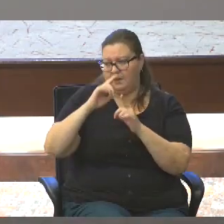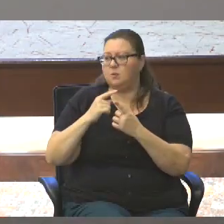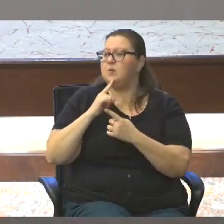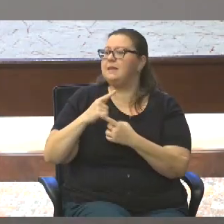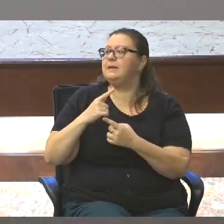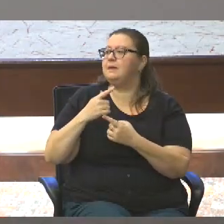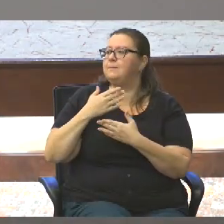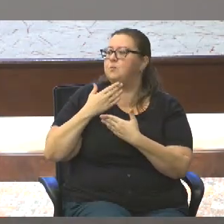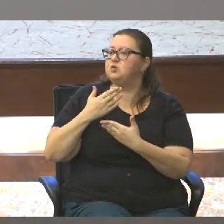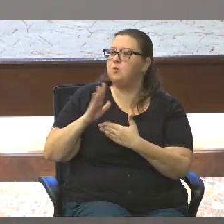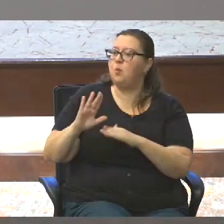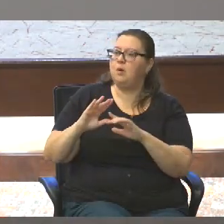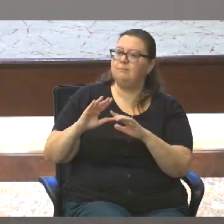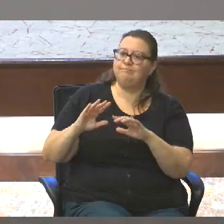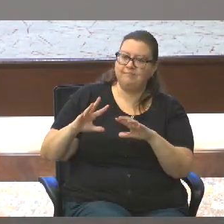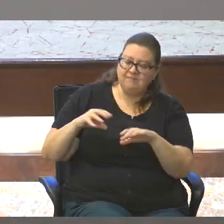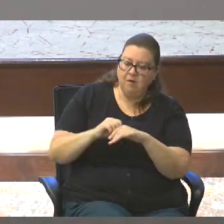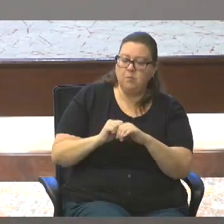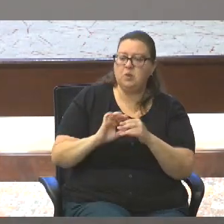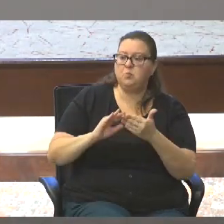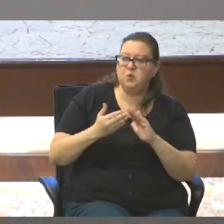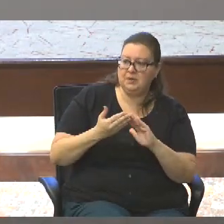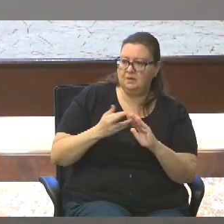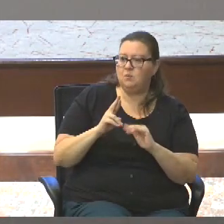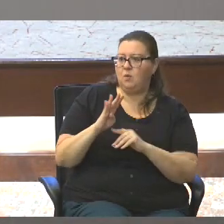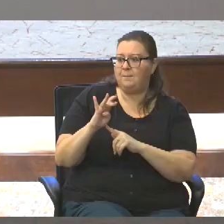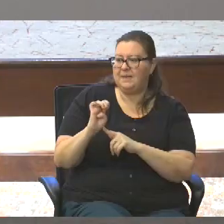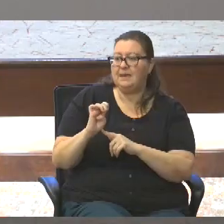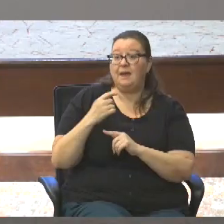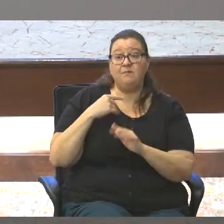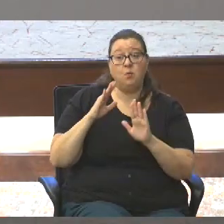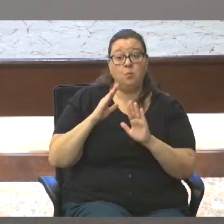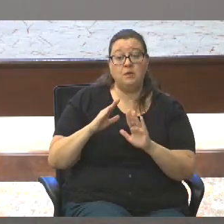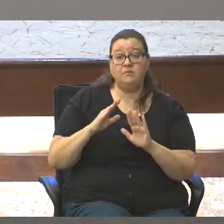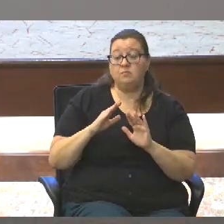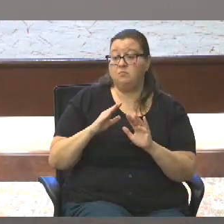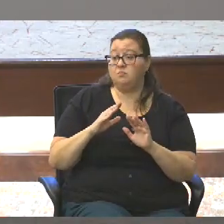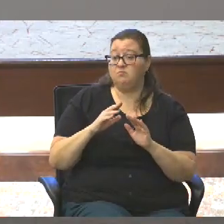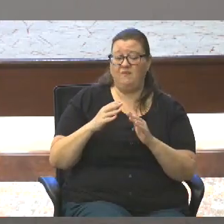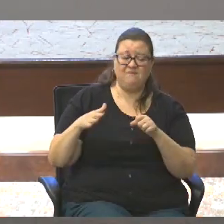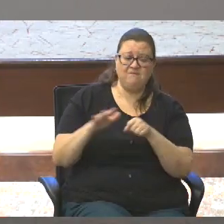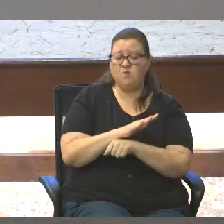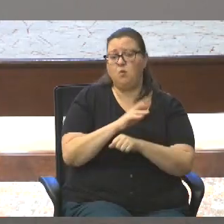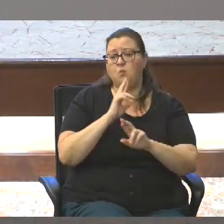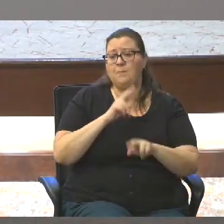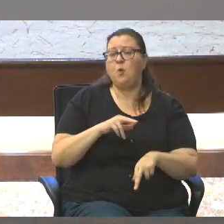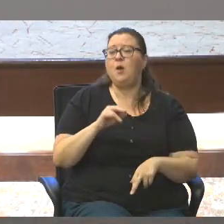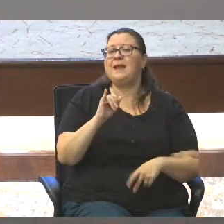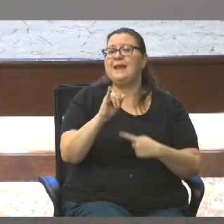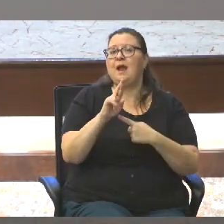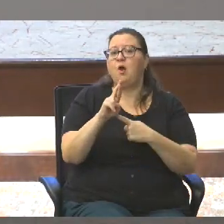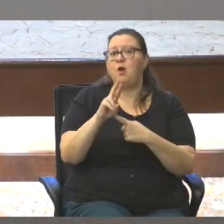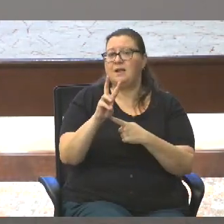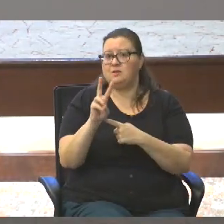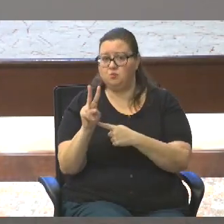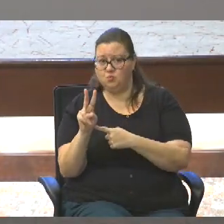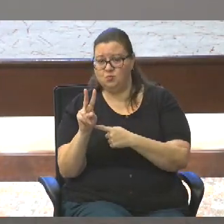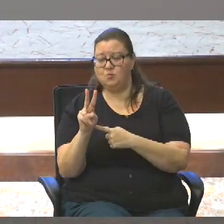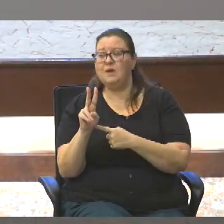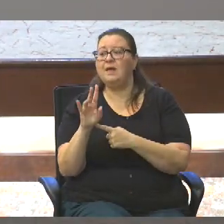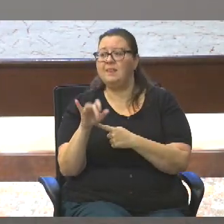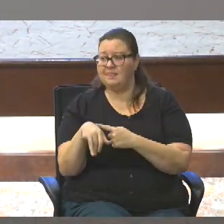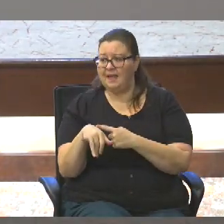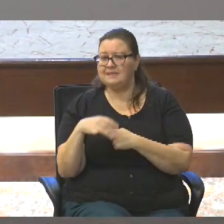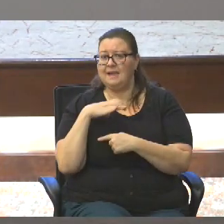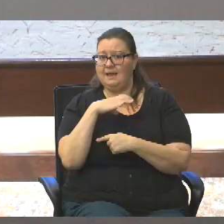community, Robbie. We've got one informal report on the agenda today. It's IR 162. It provides the council with